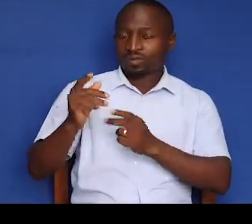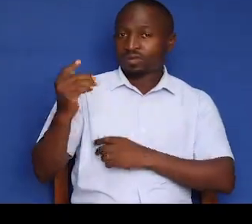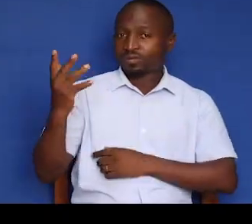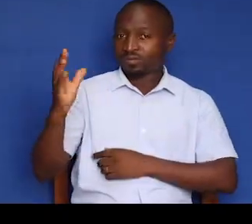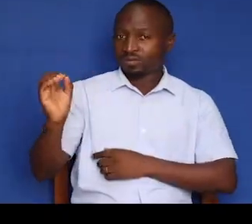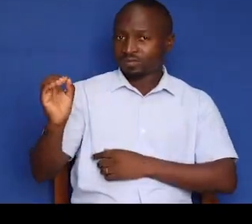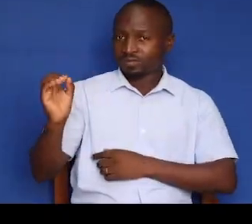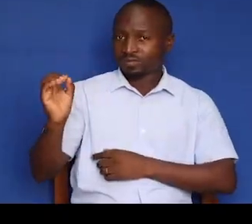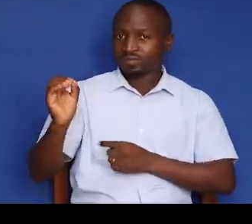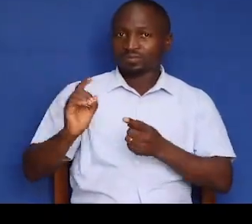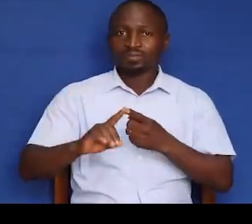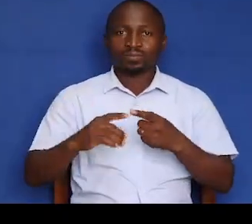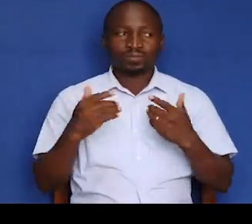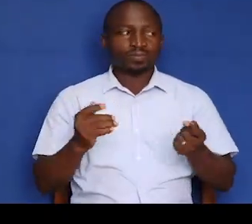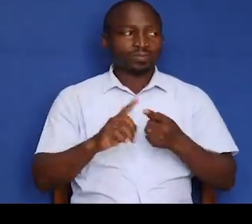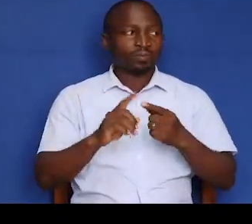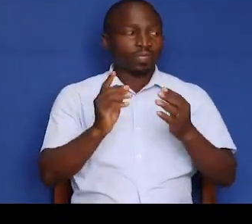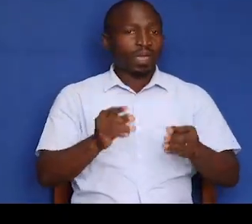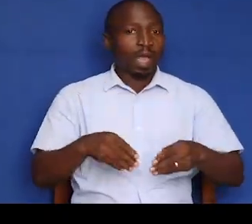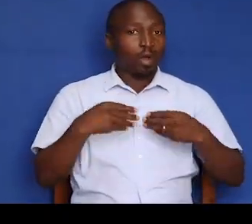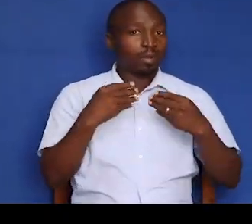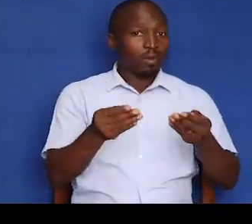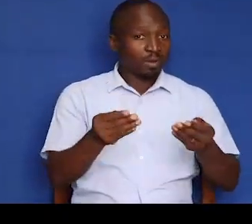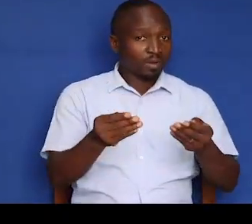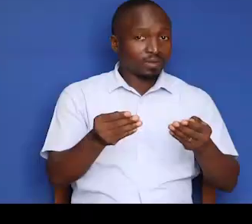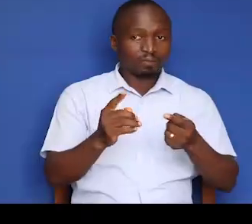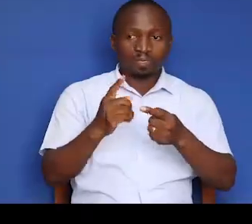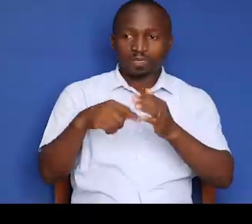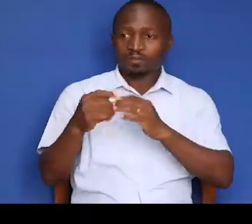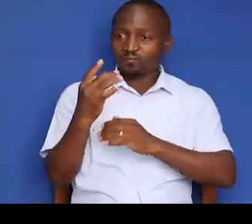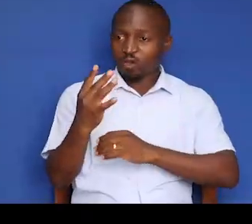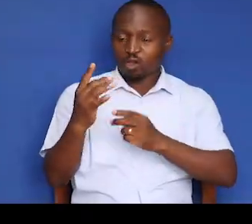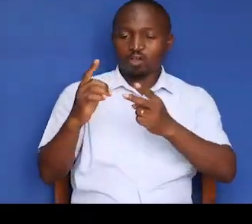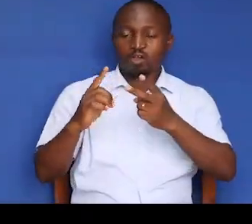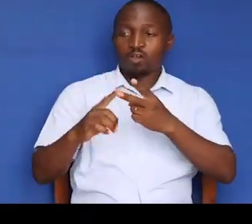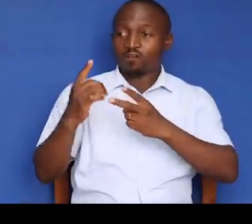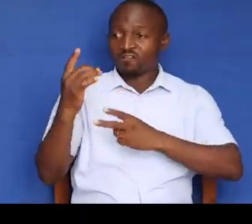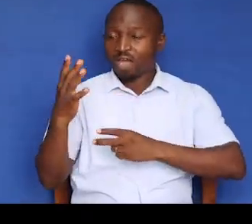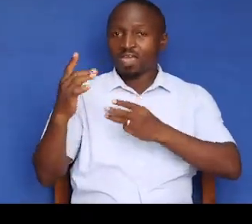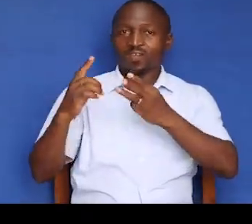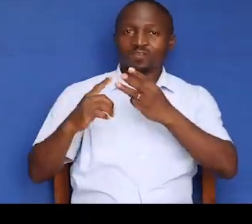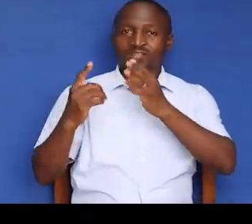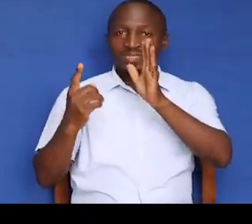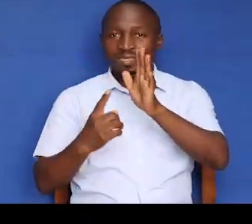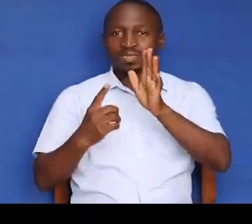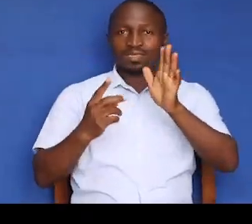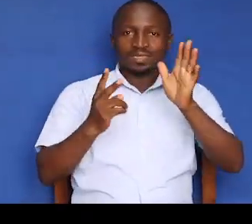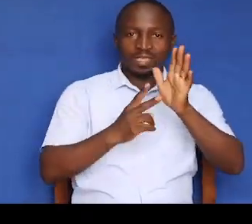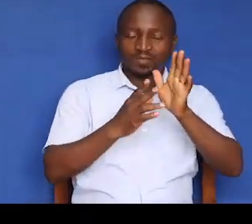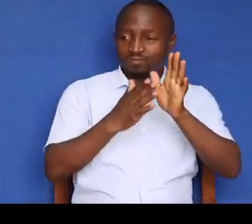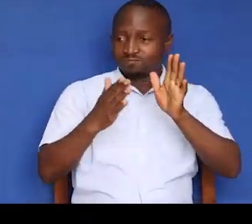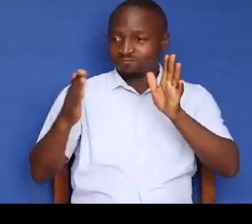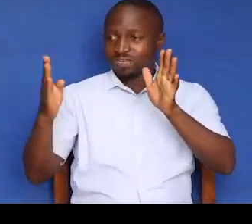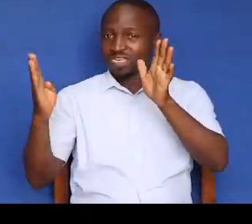50. So at 3 output level, at 4 output level, at 5, 6,